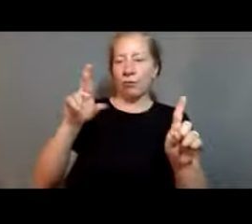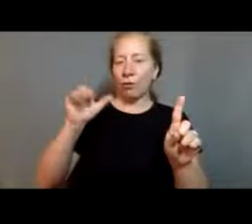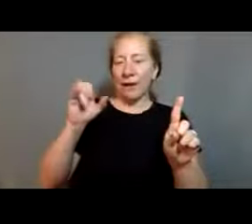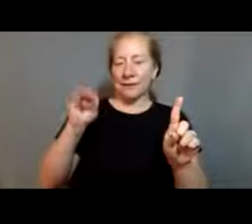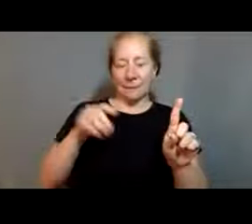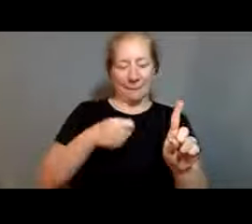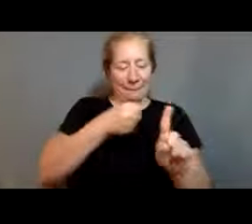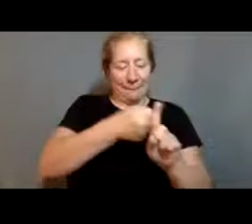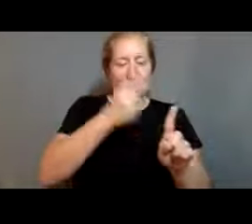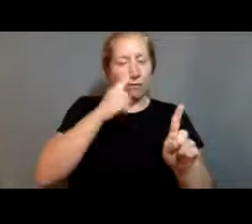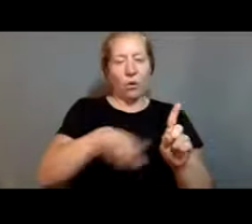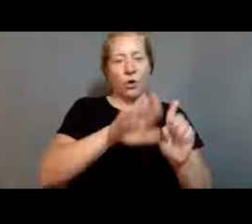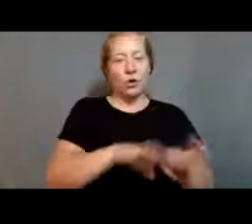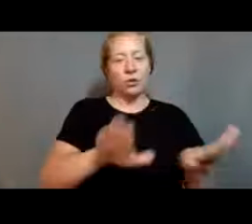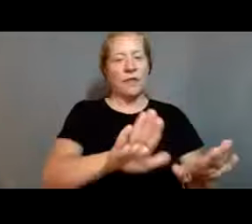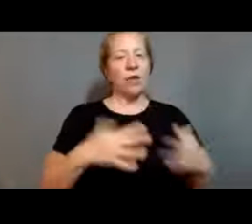children.